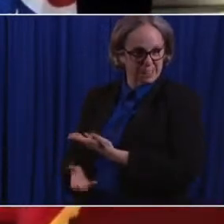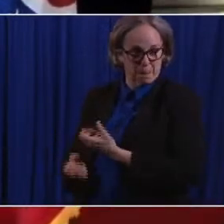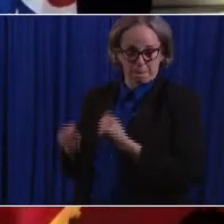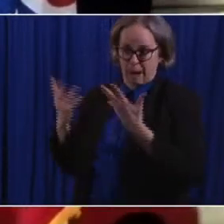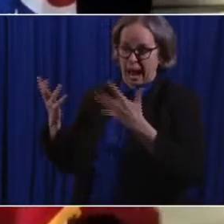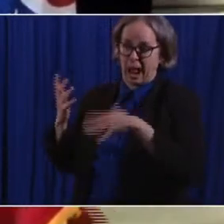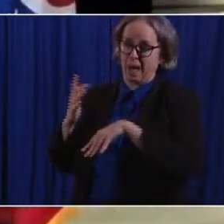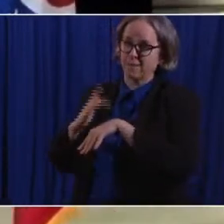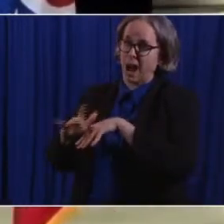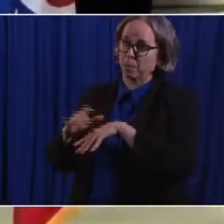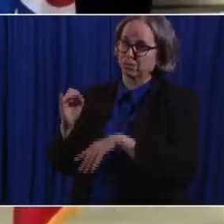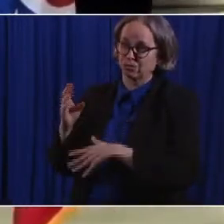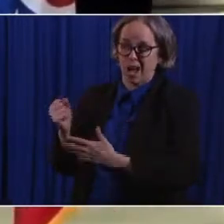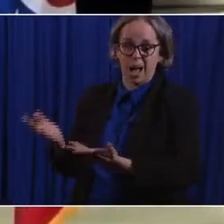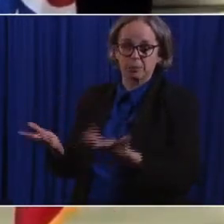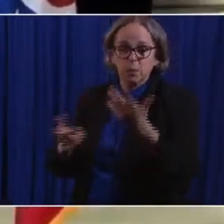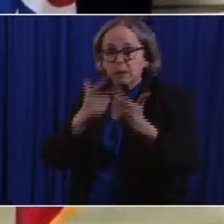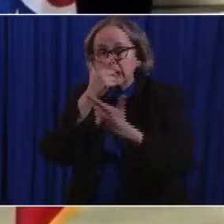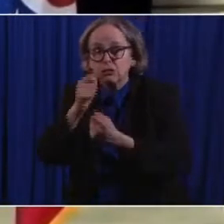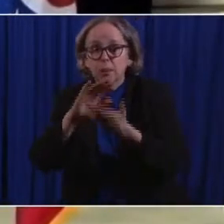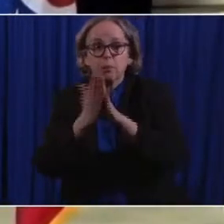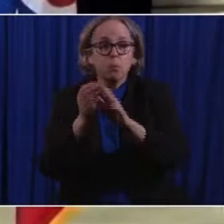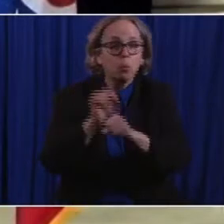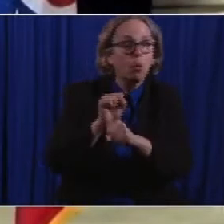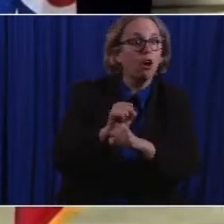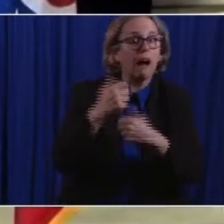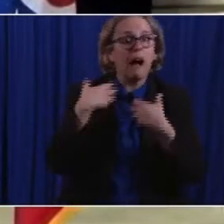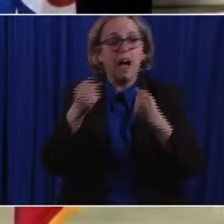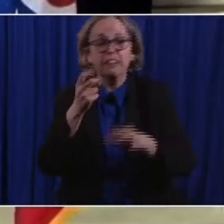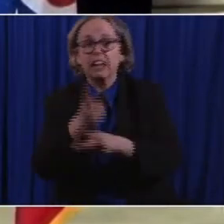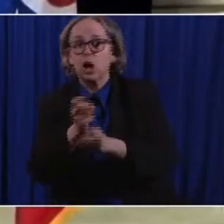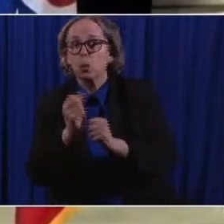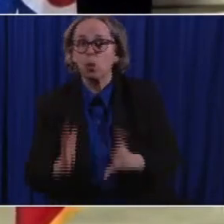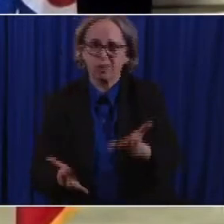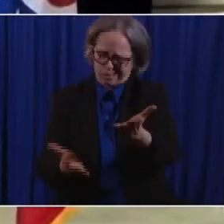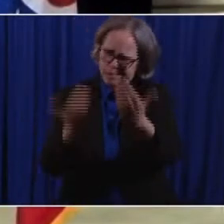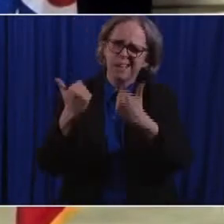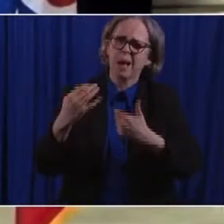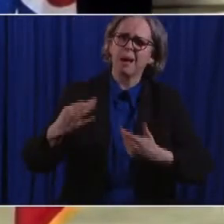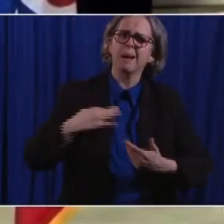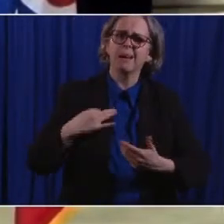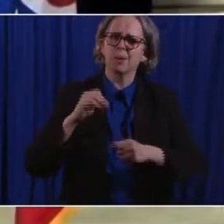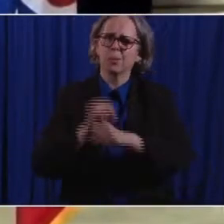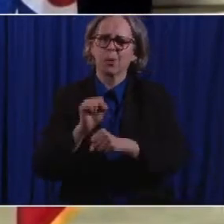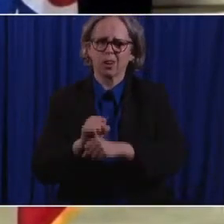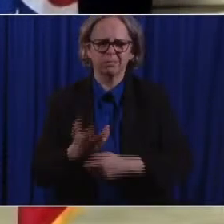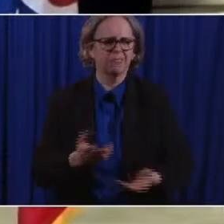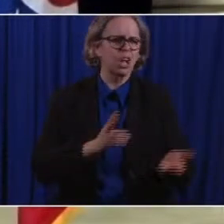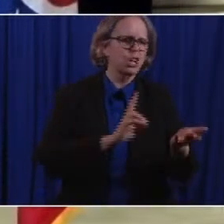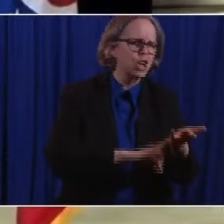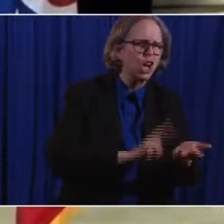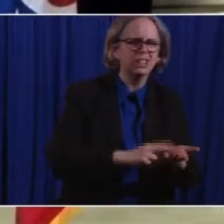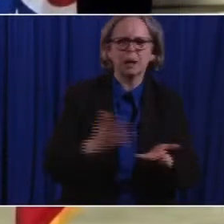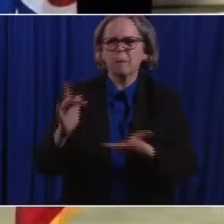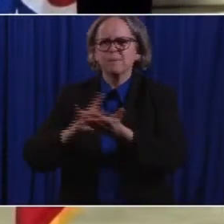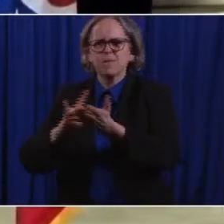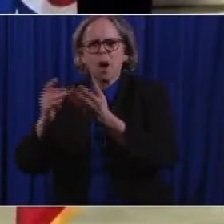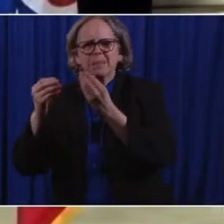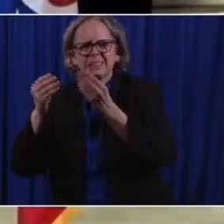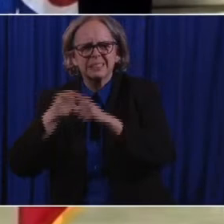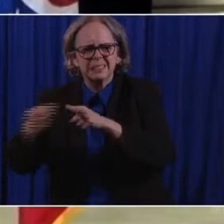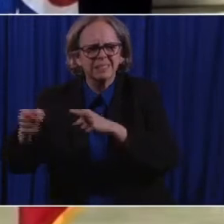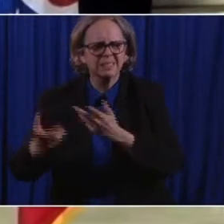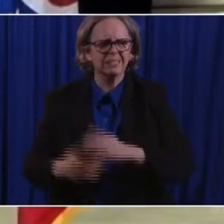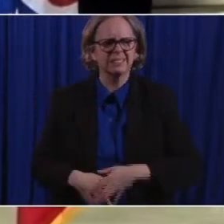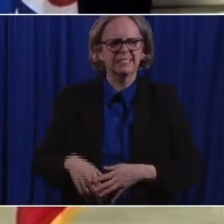to help people get trained to take them. And healthcare workers like nurses, pharmacists, STEM workers, medical assistants,